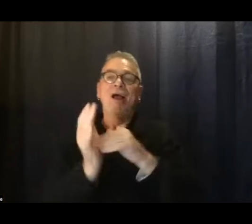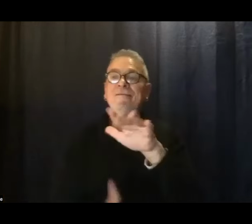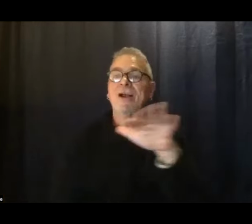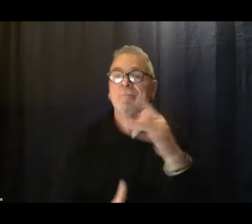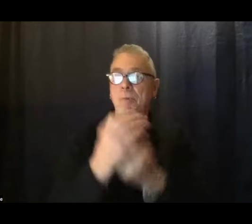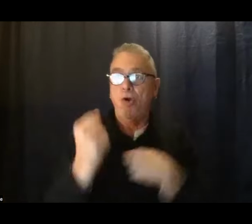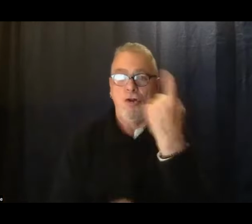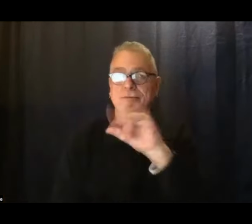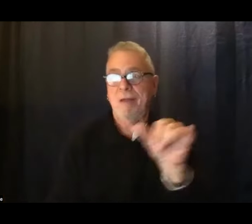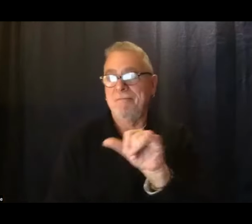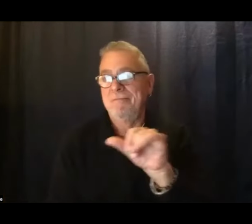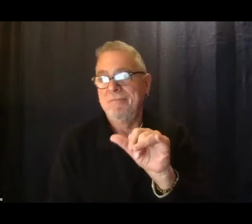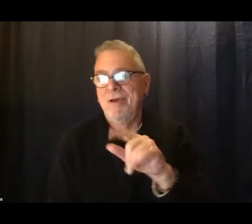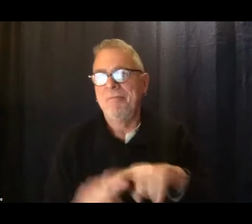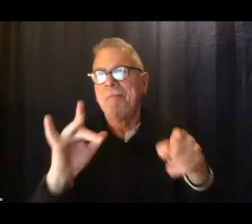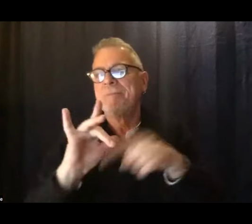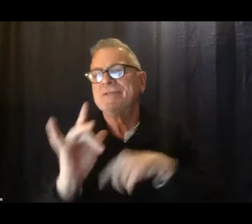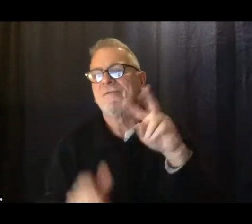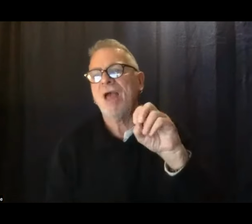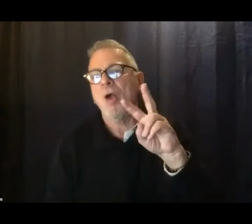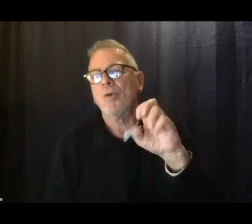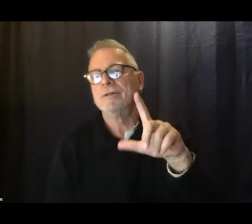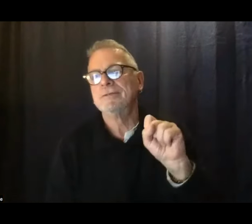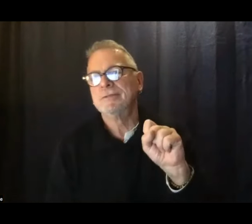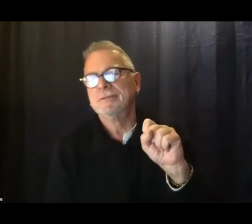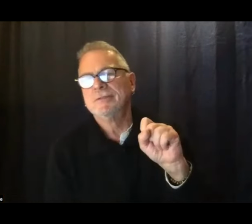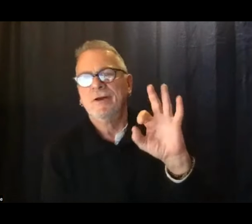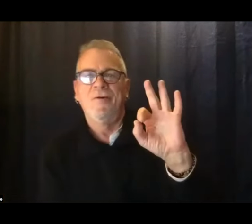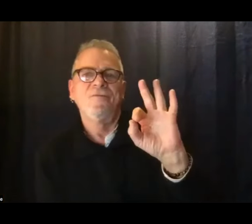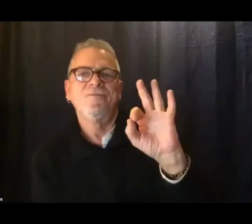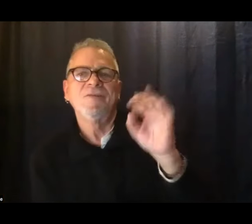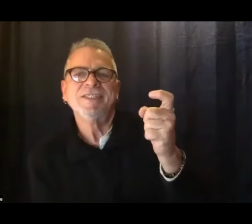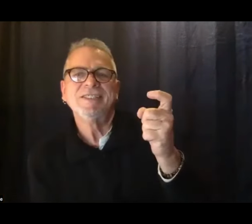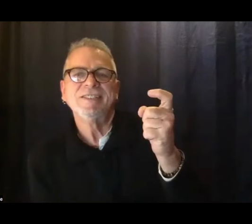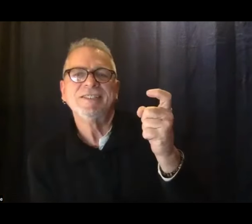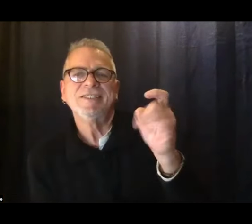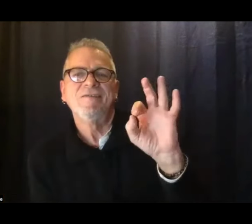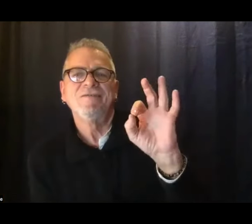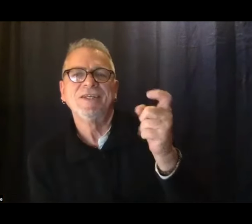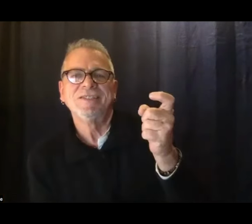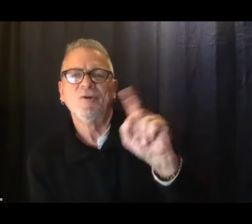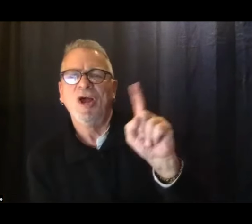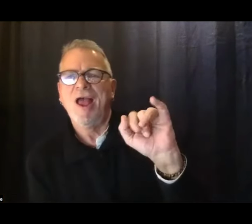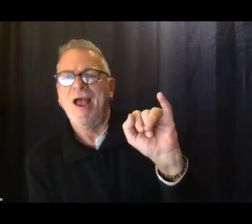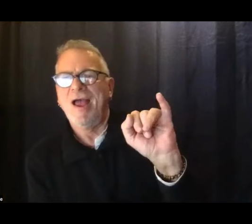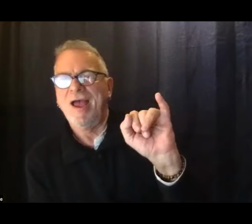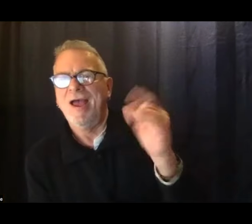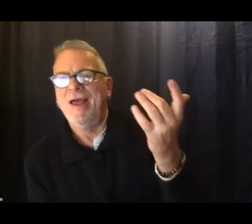So that's an example of that contextualization. Now, the production of them do look the same because those vowels